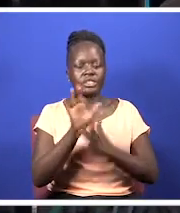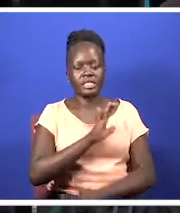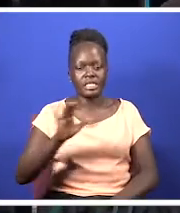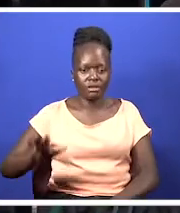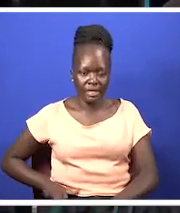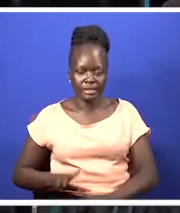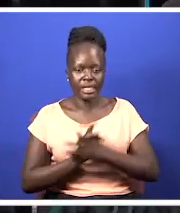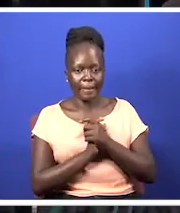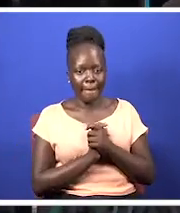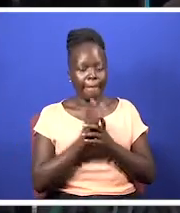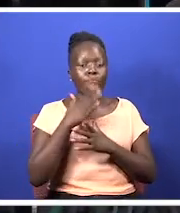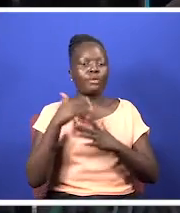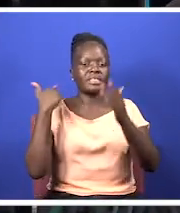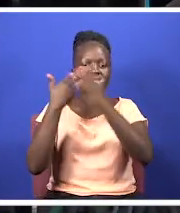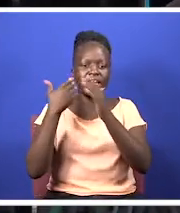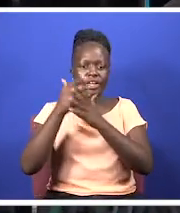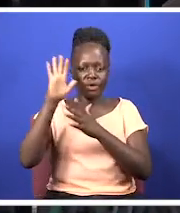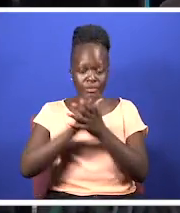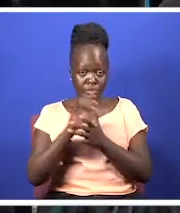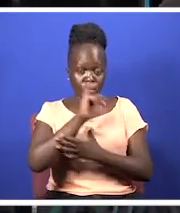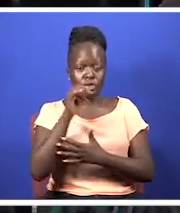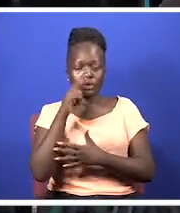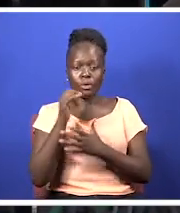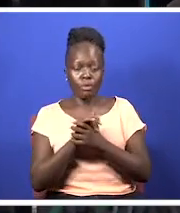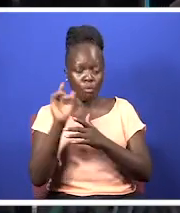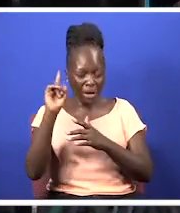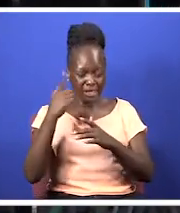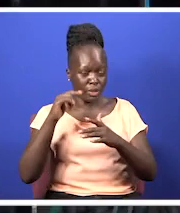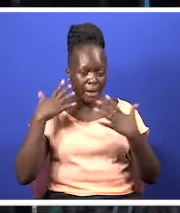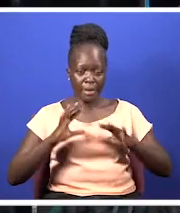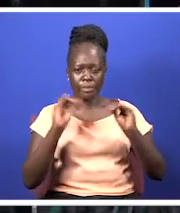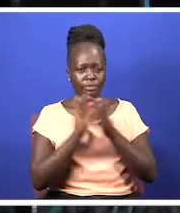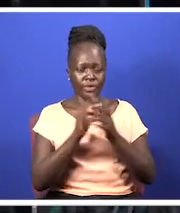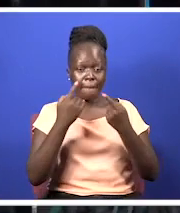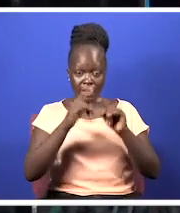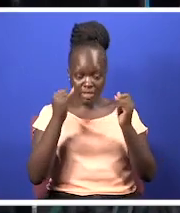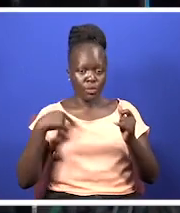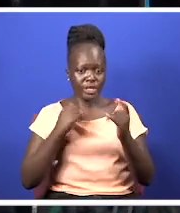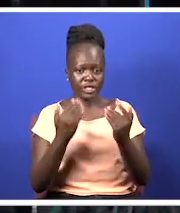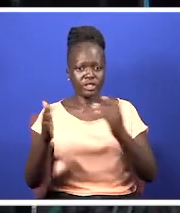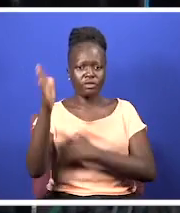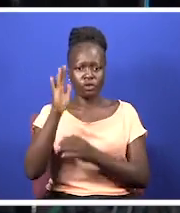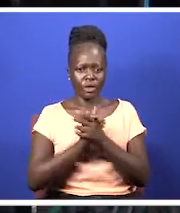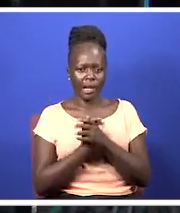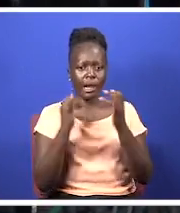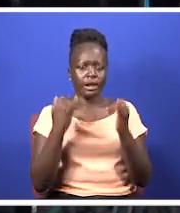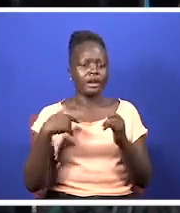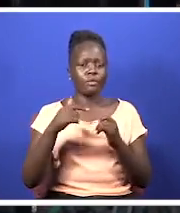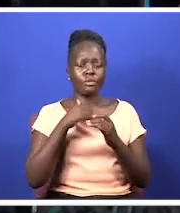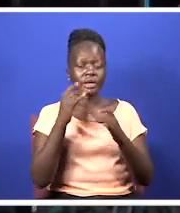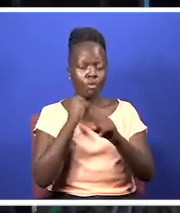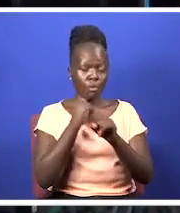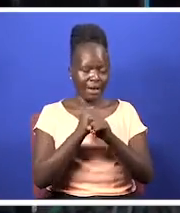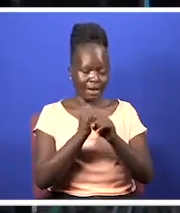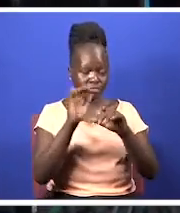of Jesus Christ, we want to thank you that once we were not a people, but now we are children of God. Now we are